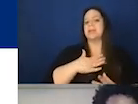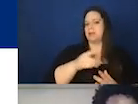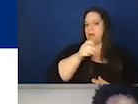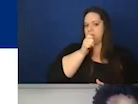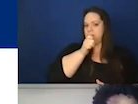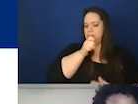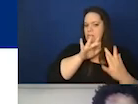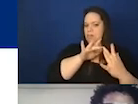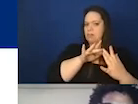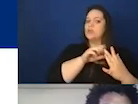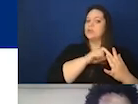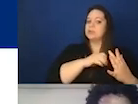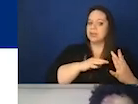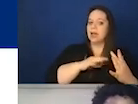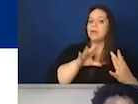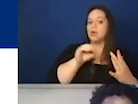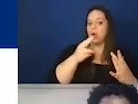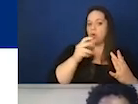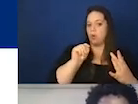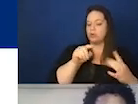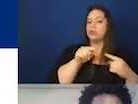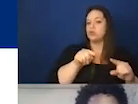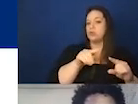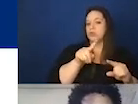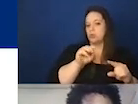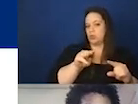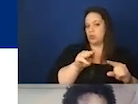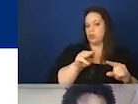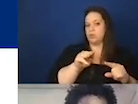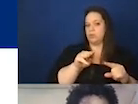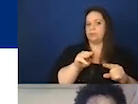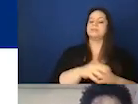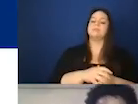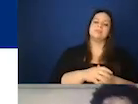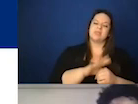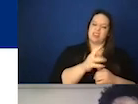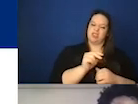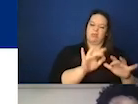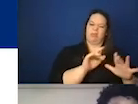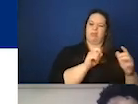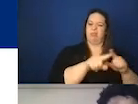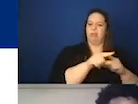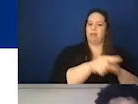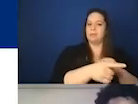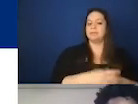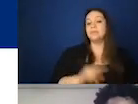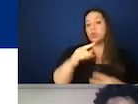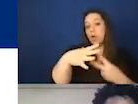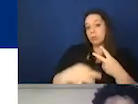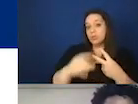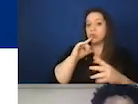chat feature. You have access to two forms of communication during the hour, the chat and the